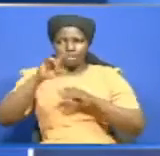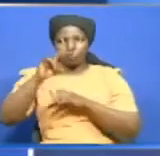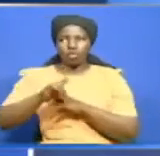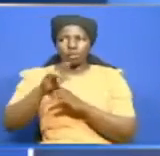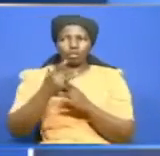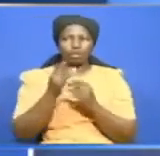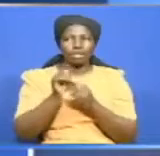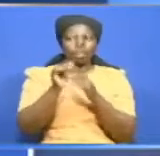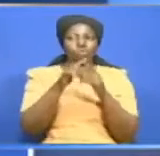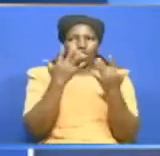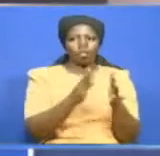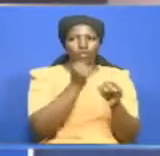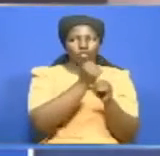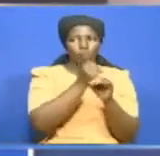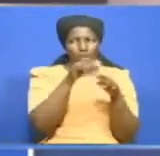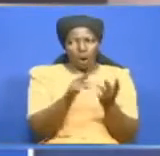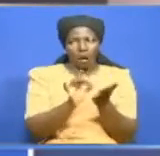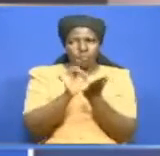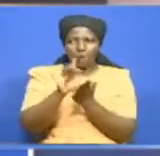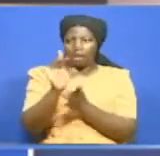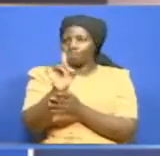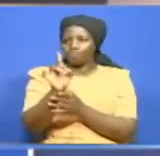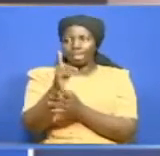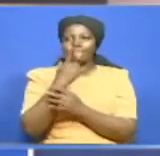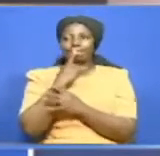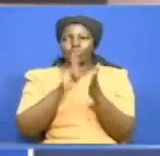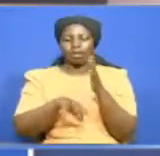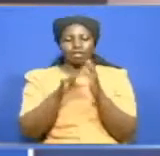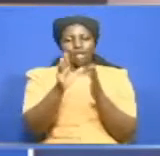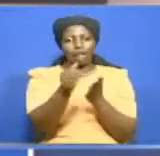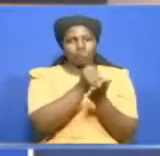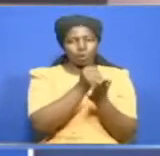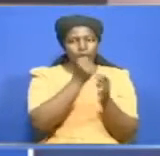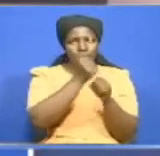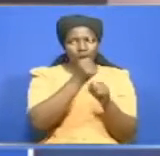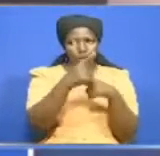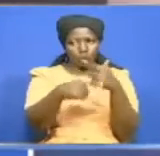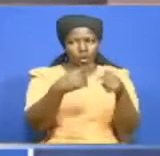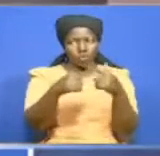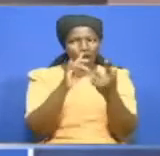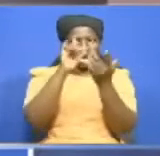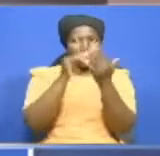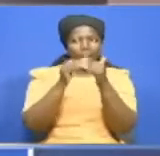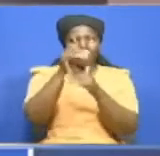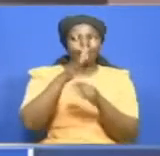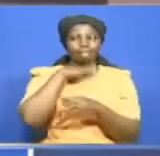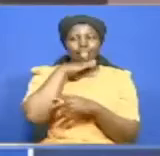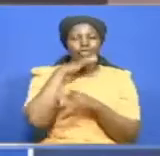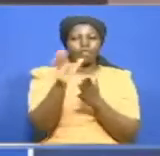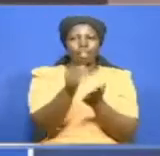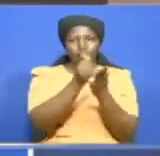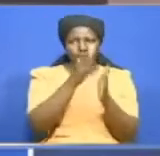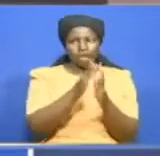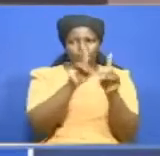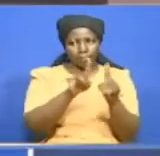loss of employment or redundancy. It further states that an employee's right will continue existing after the death of an employer, and the personal